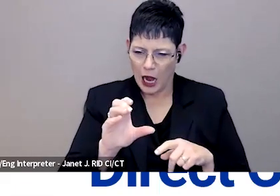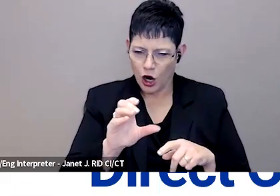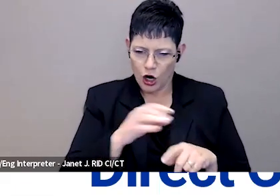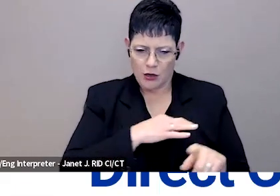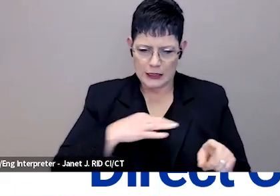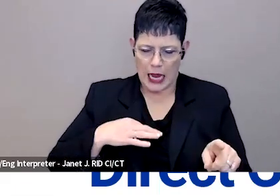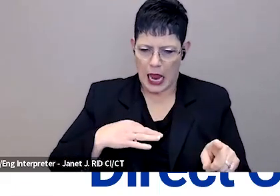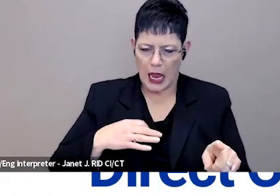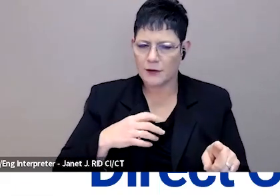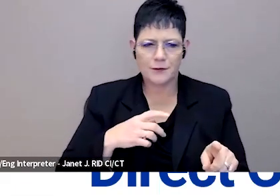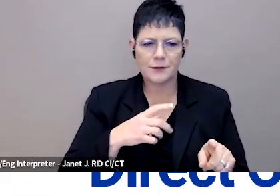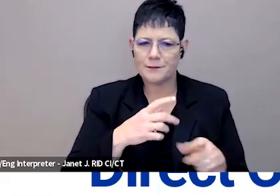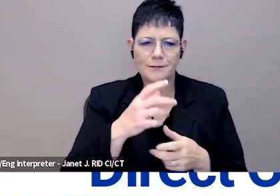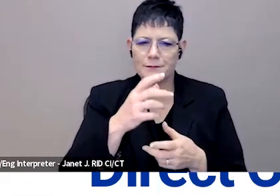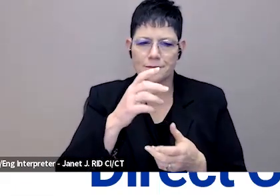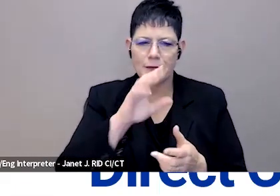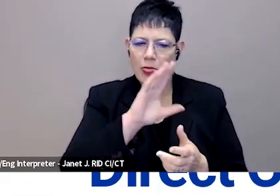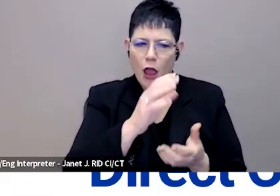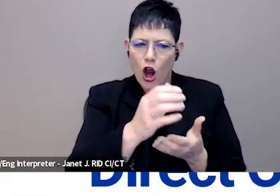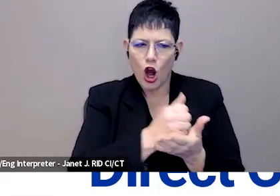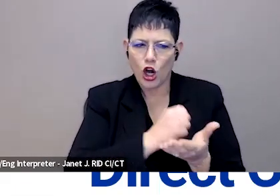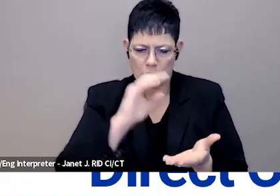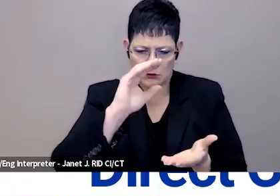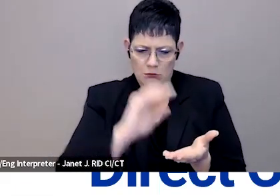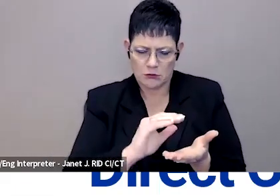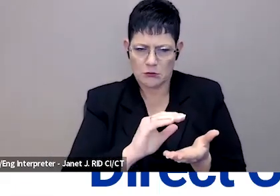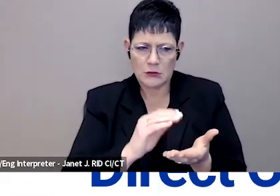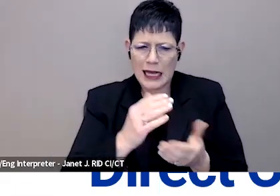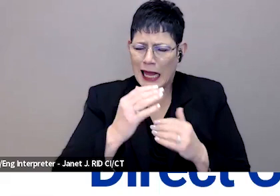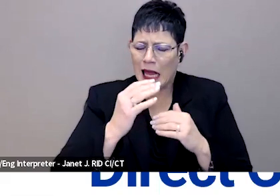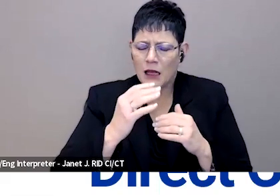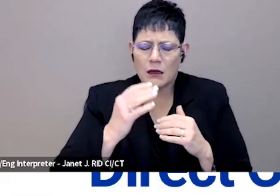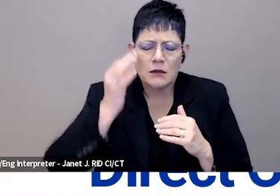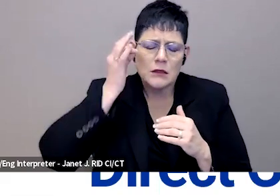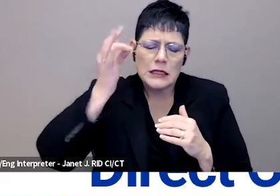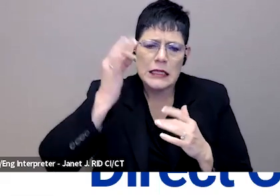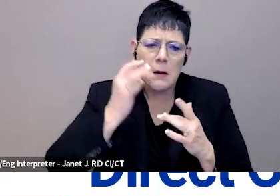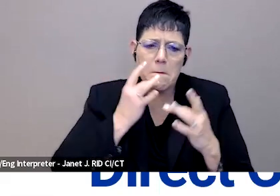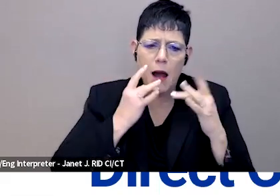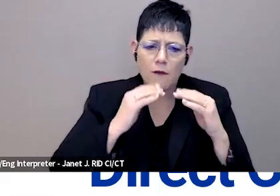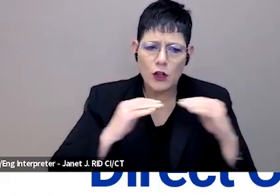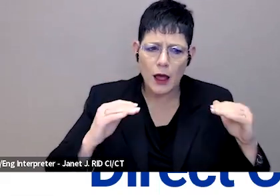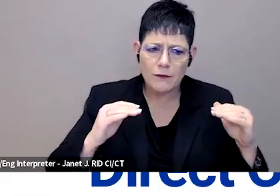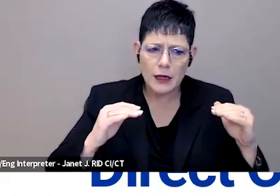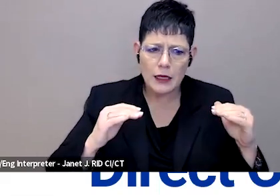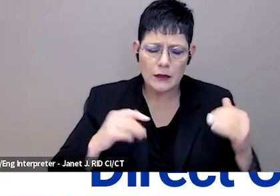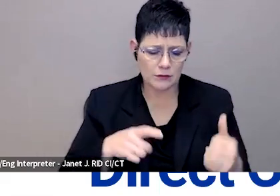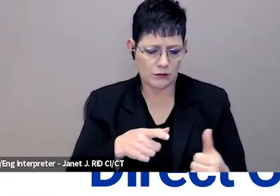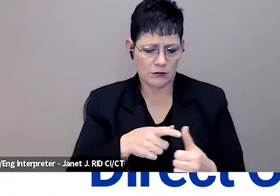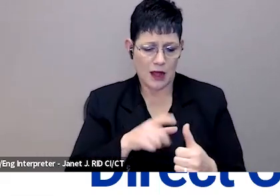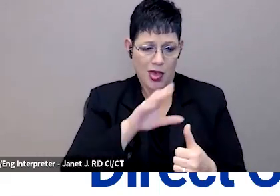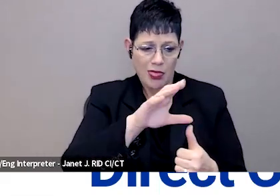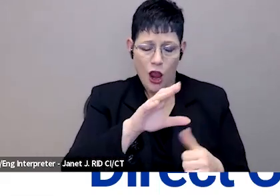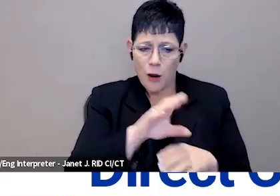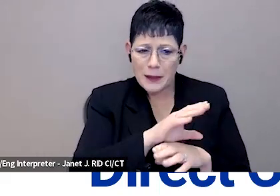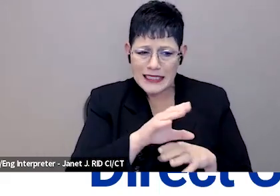receive median hourly wages that place them in or near poverty. Also, many workers are relegated either by their employers or by